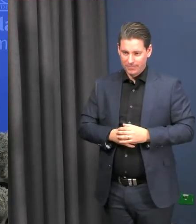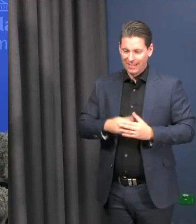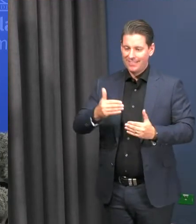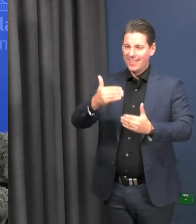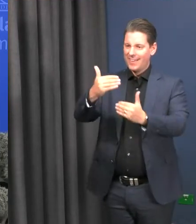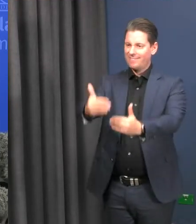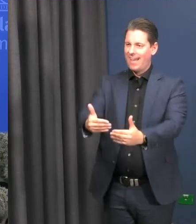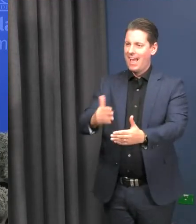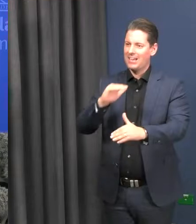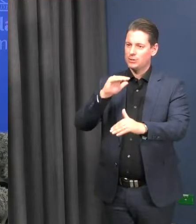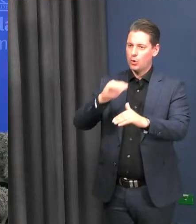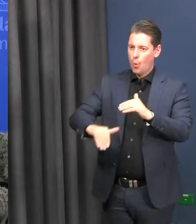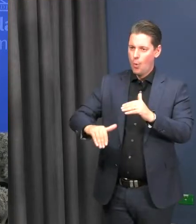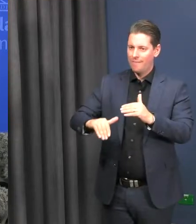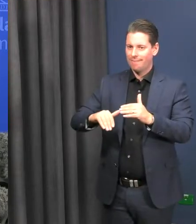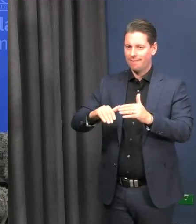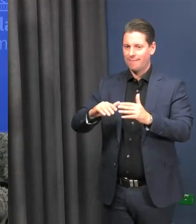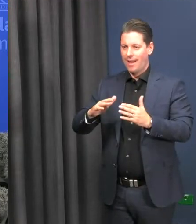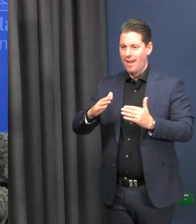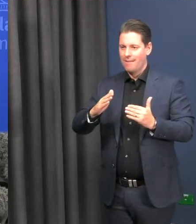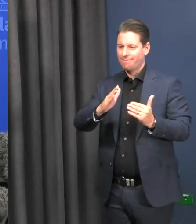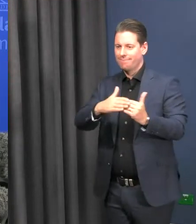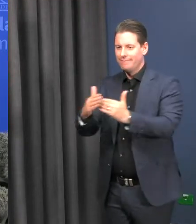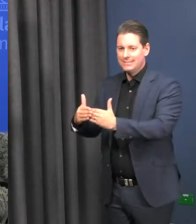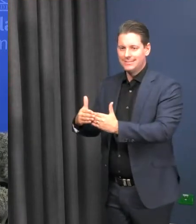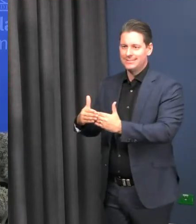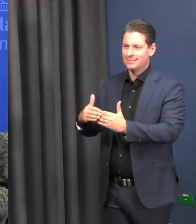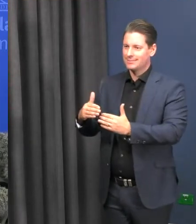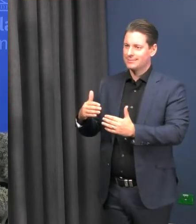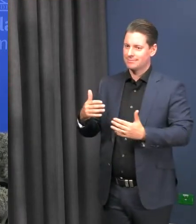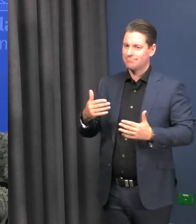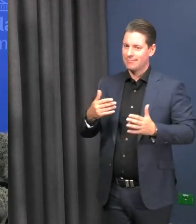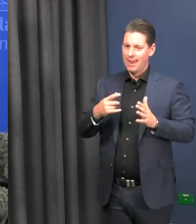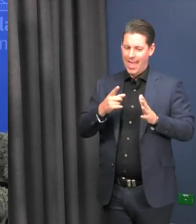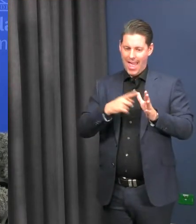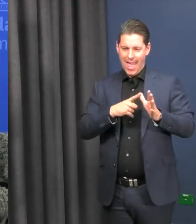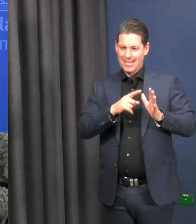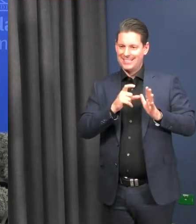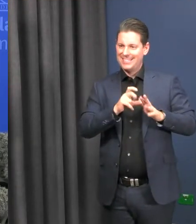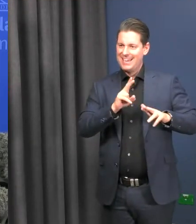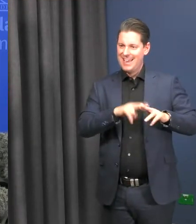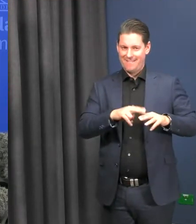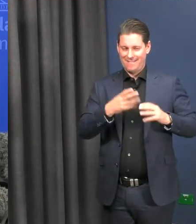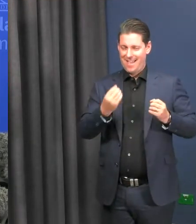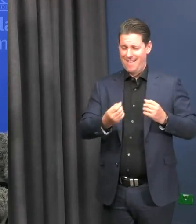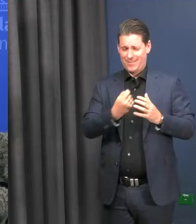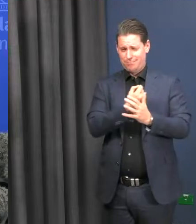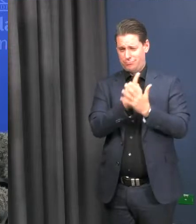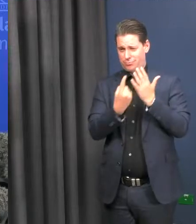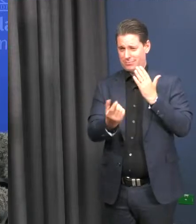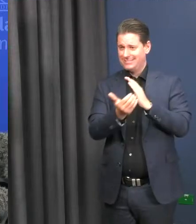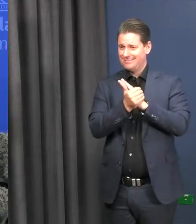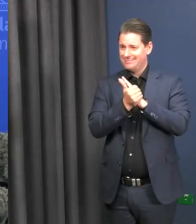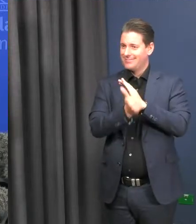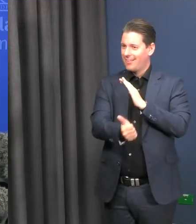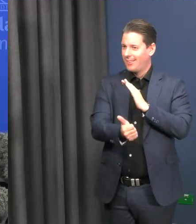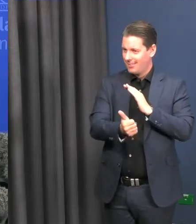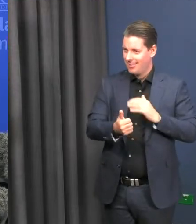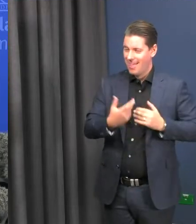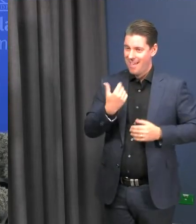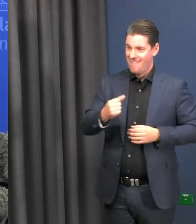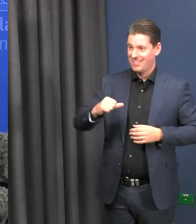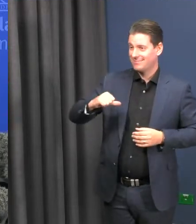a discussion of this morning at the disaster meeting, ADF have a range of skills. They have personnel who